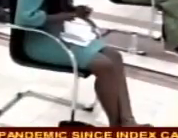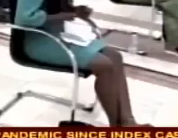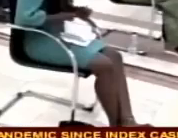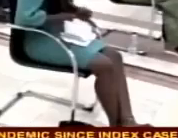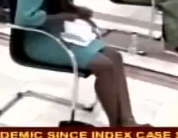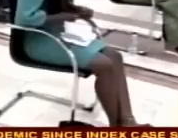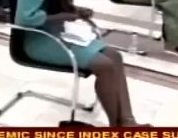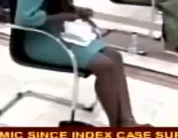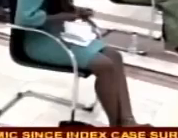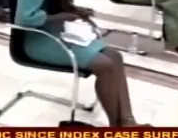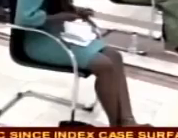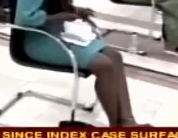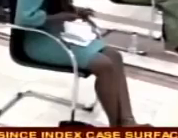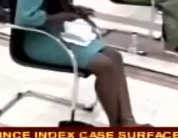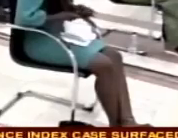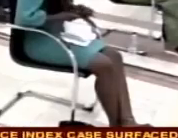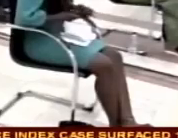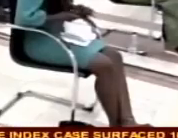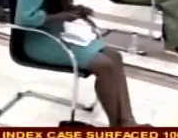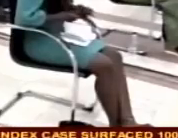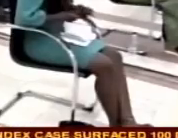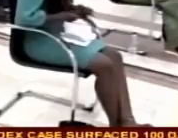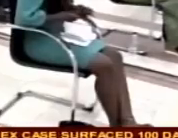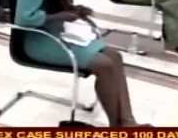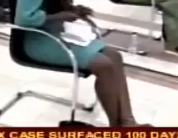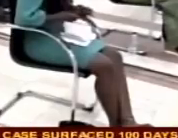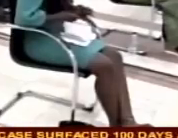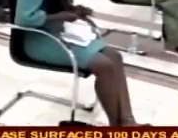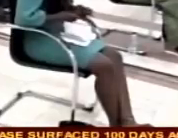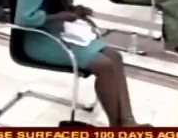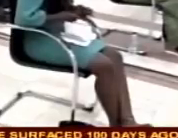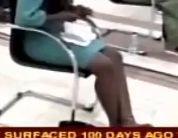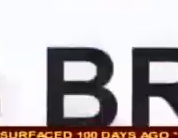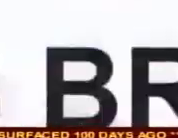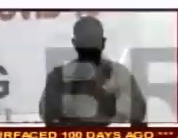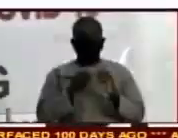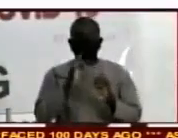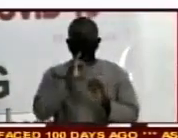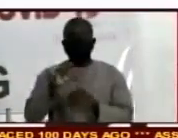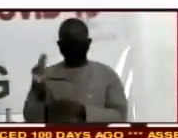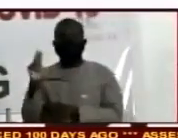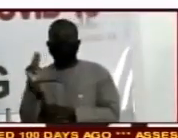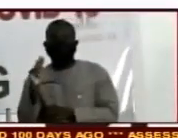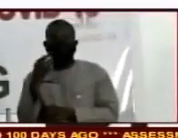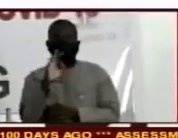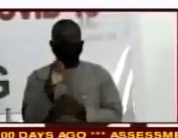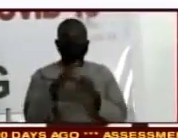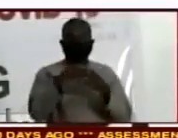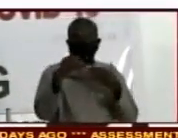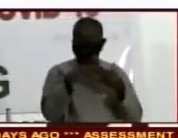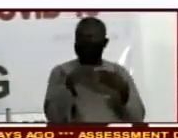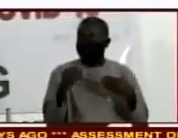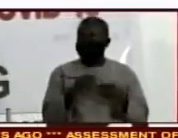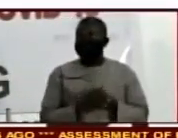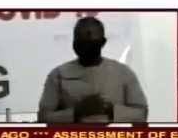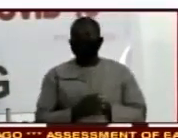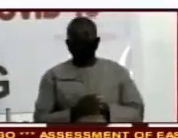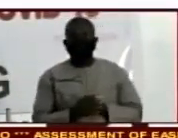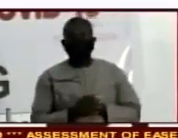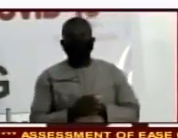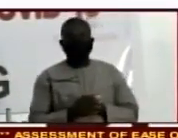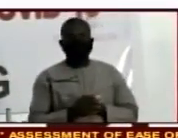Well, regarding to the question of whether the figure we quoted was in naira or in dollar, perhaps I may use the opportunity to give